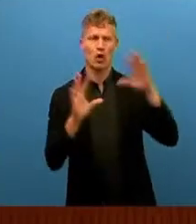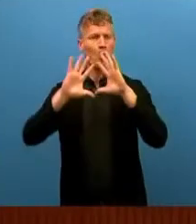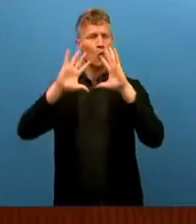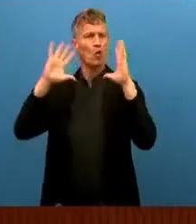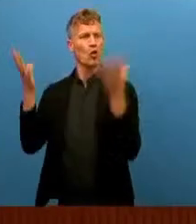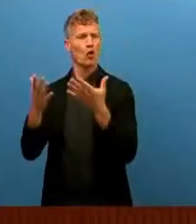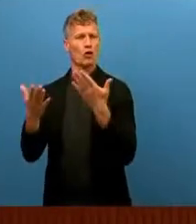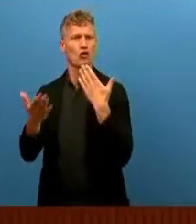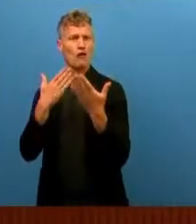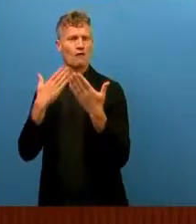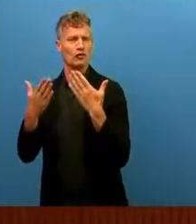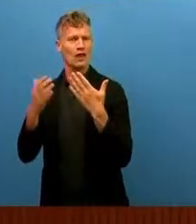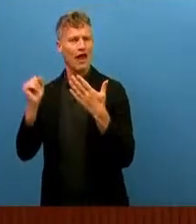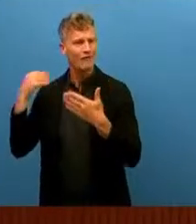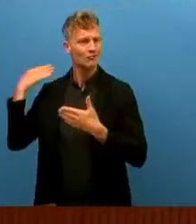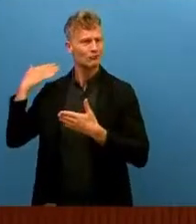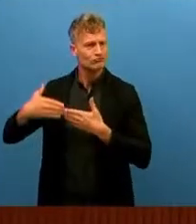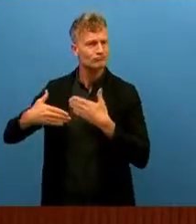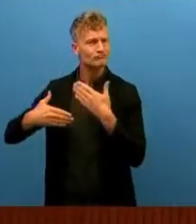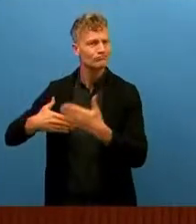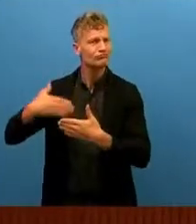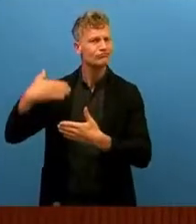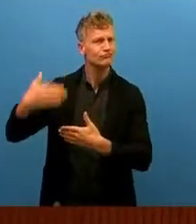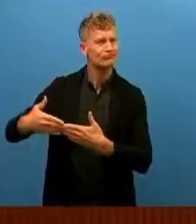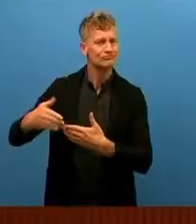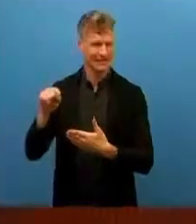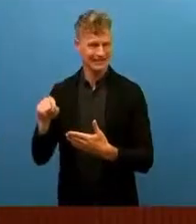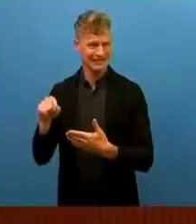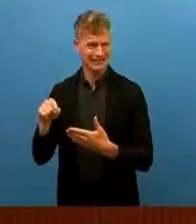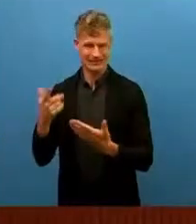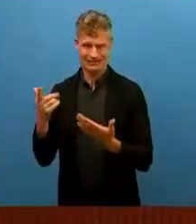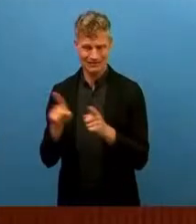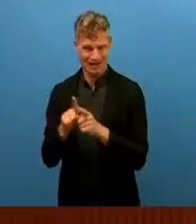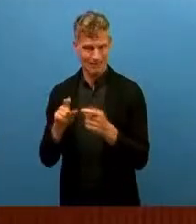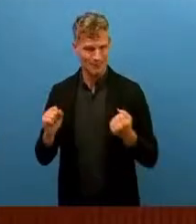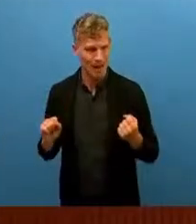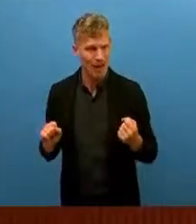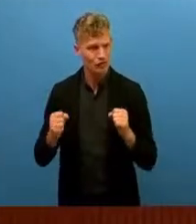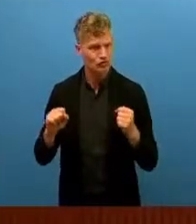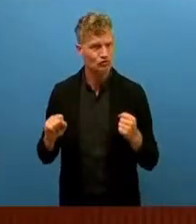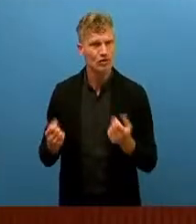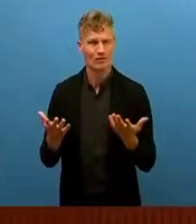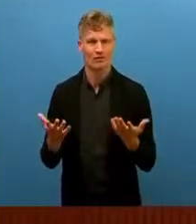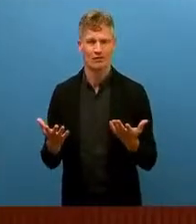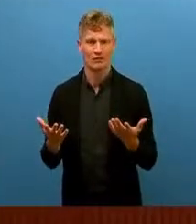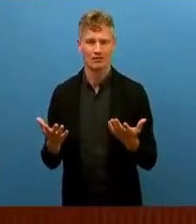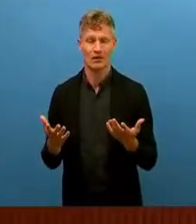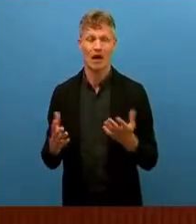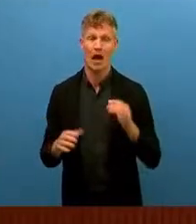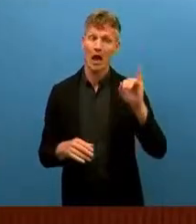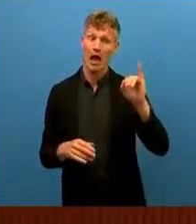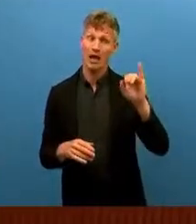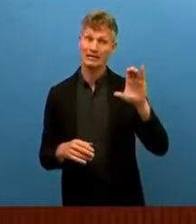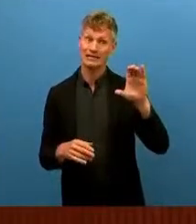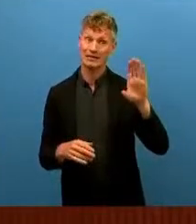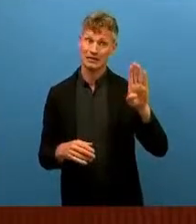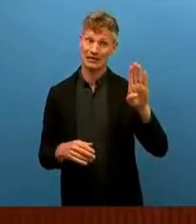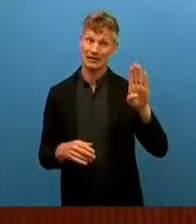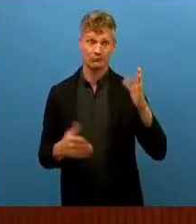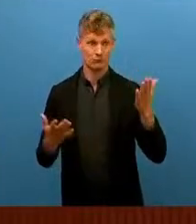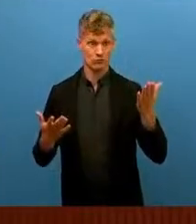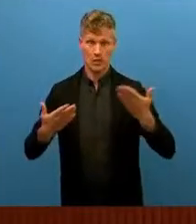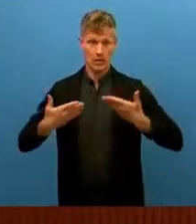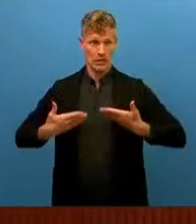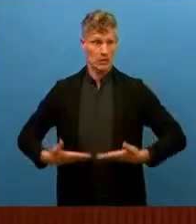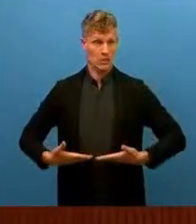we move from rhetoric to architecture, from promises to practices, and the ICB remains available for states and